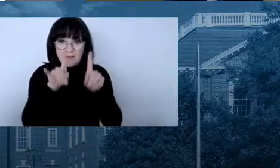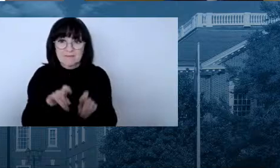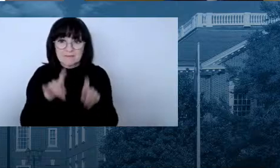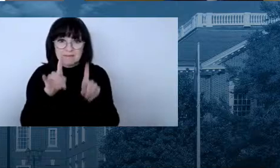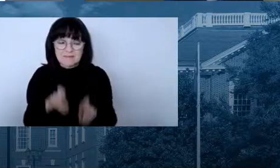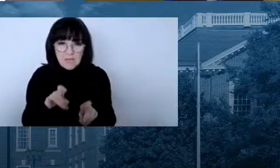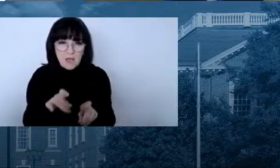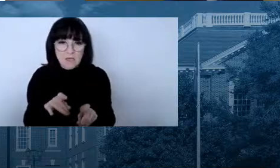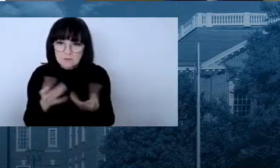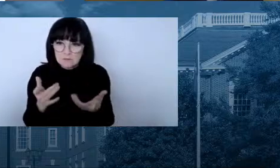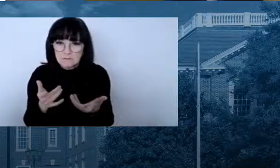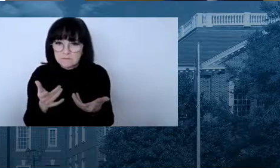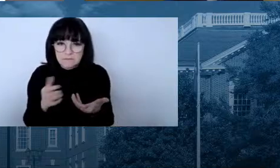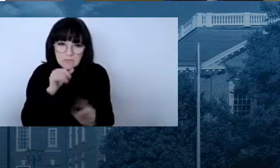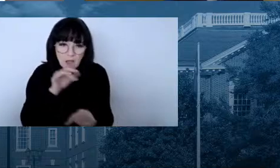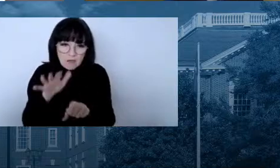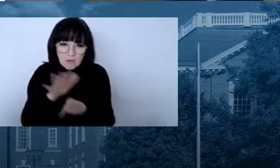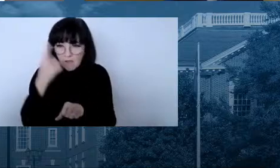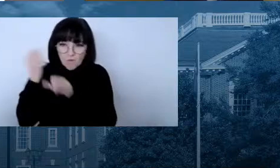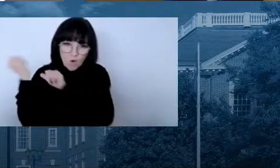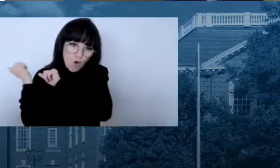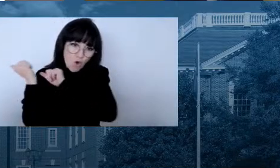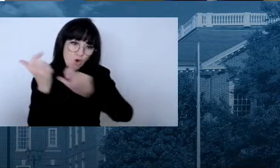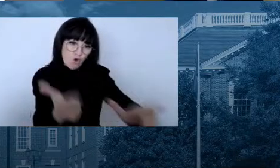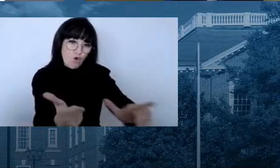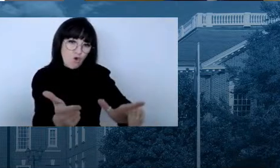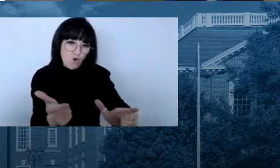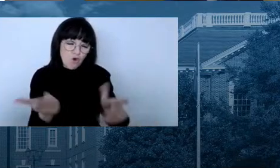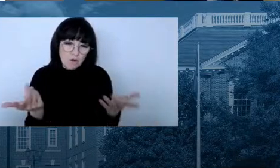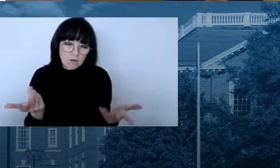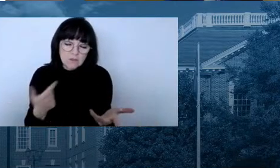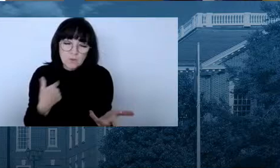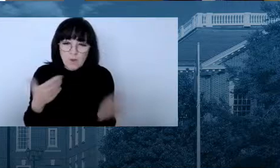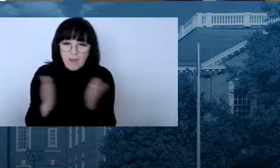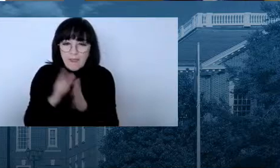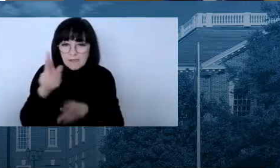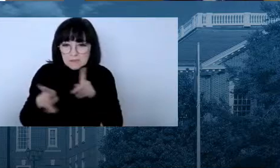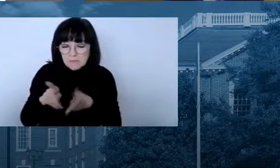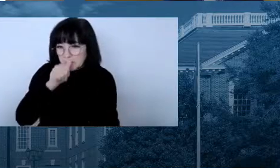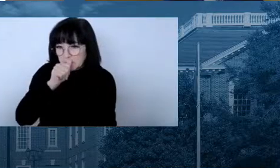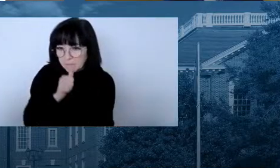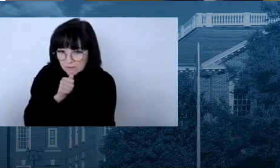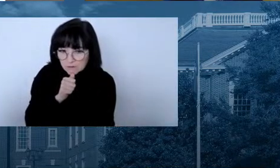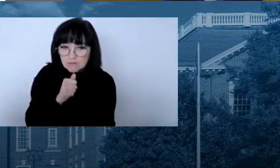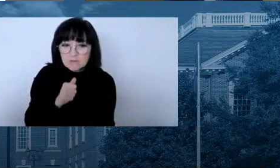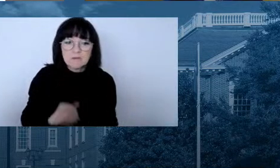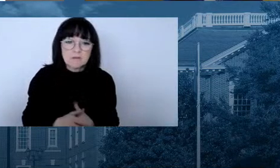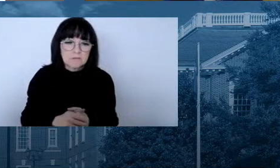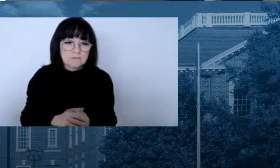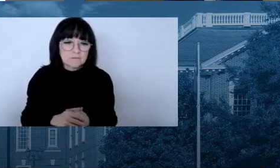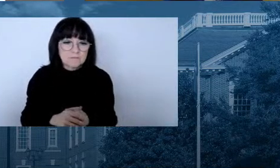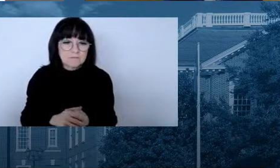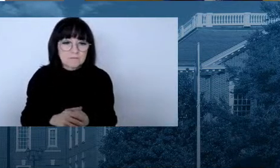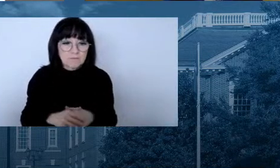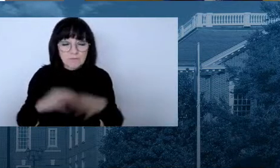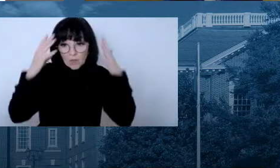We hope that evens out. We do ask people to be patient. The